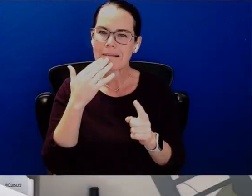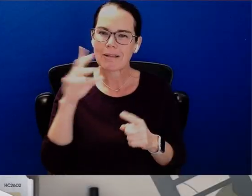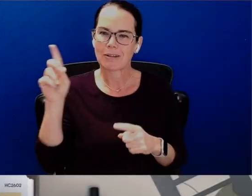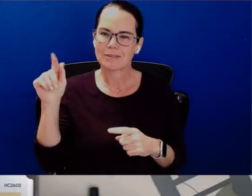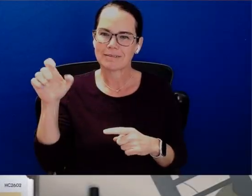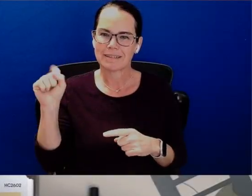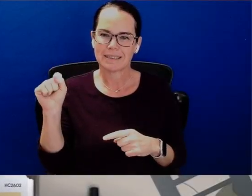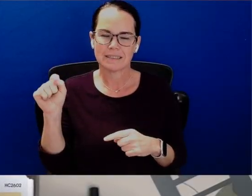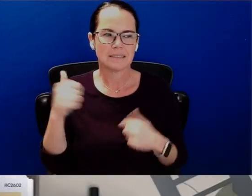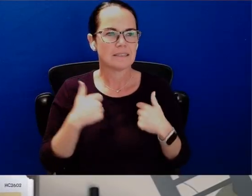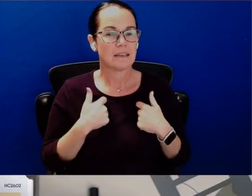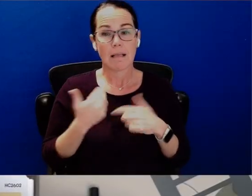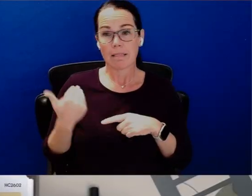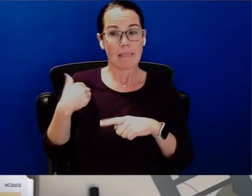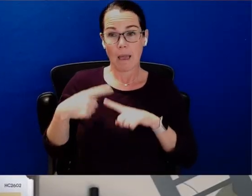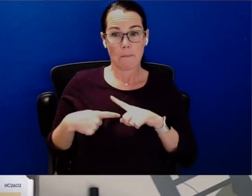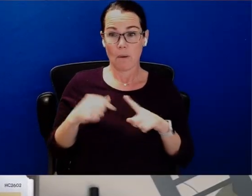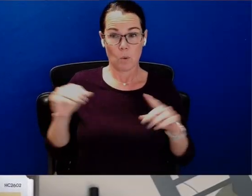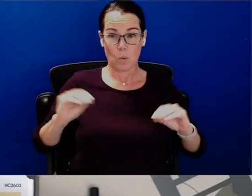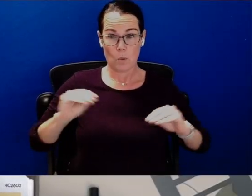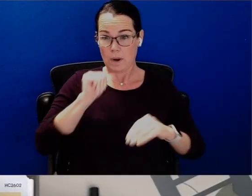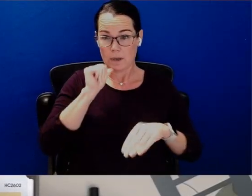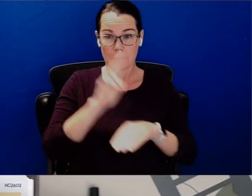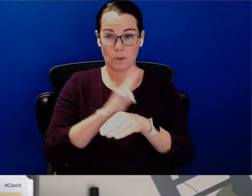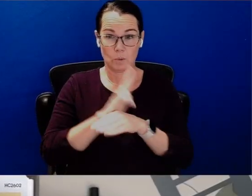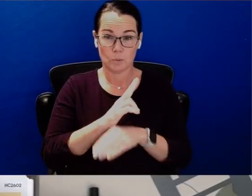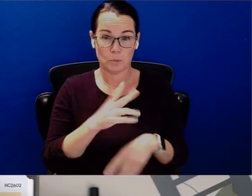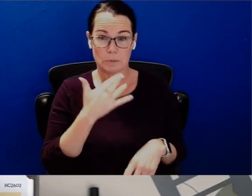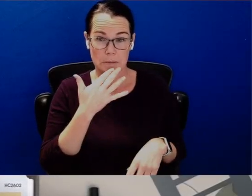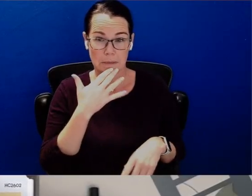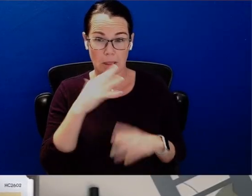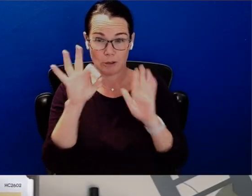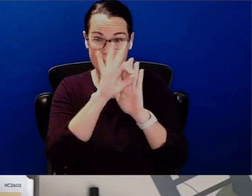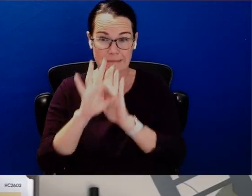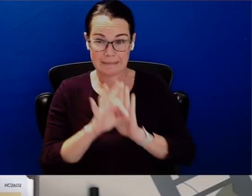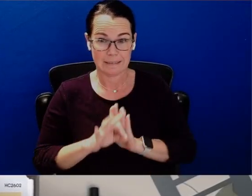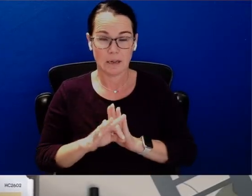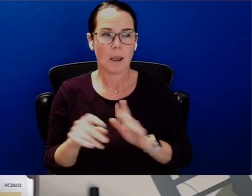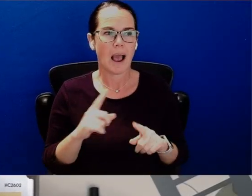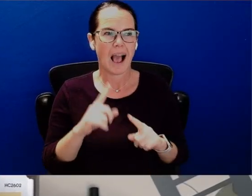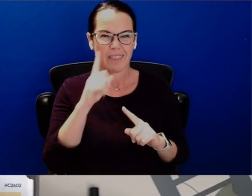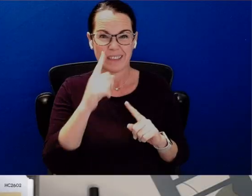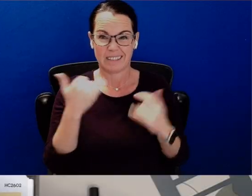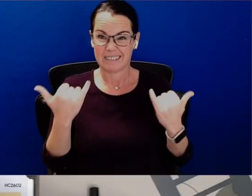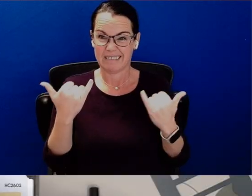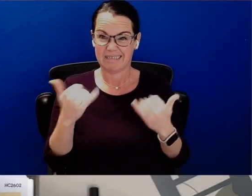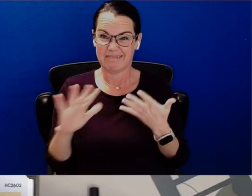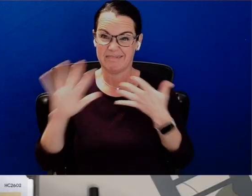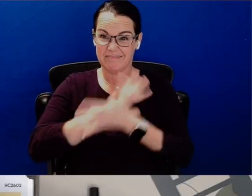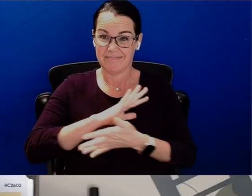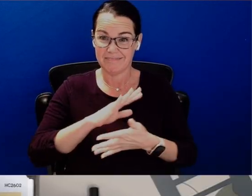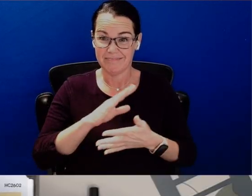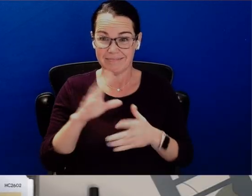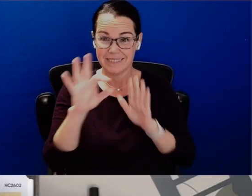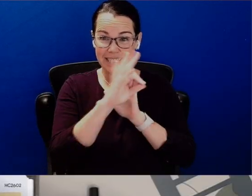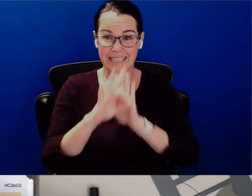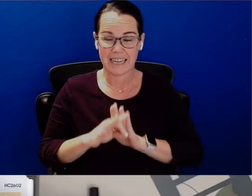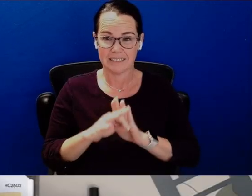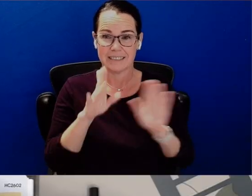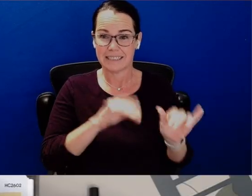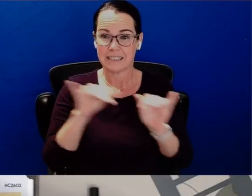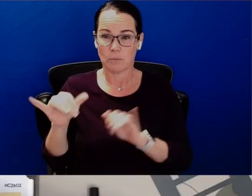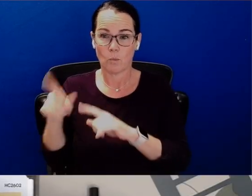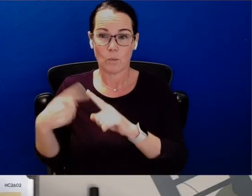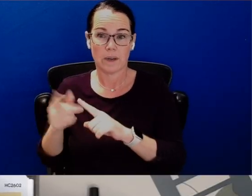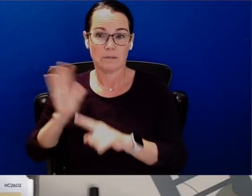dates. Last month I didn't use them at all. And I think I'm going to go ahead and just cover up the dates like I used to when I